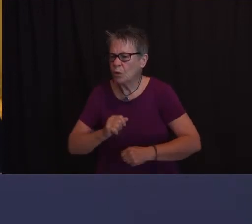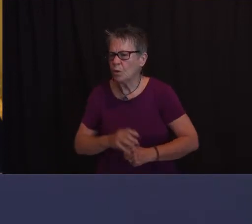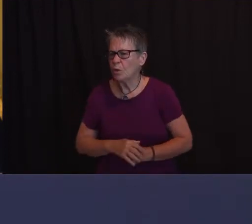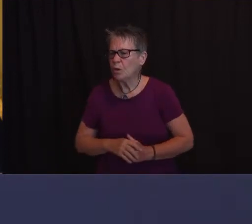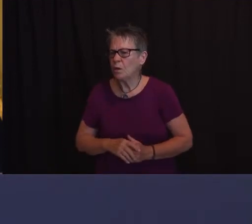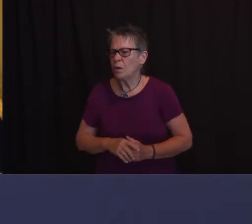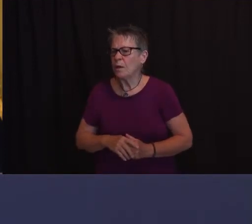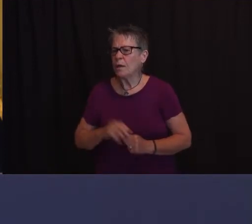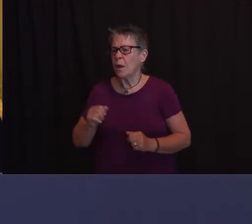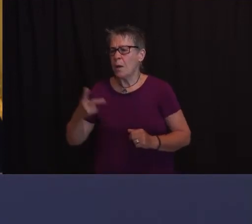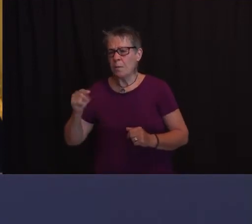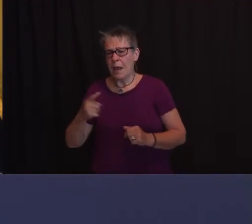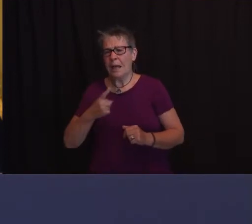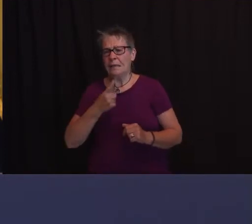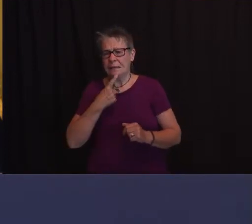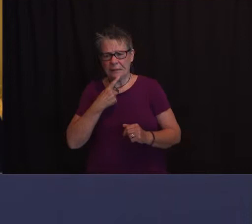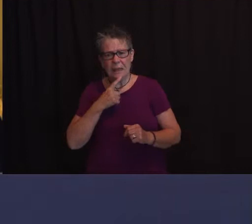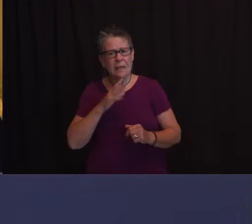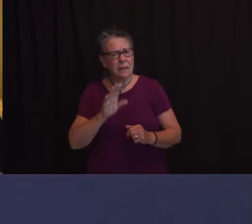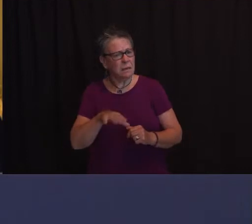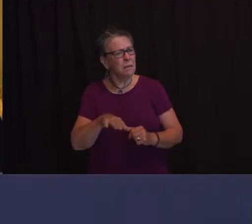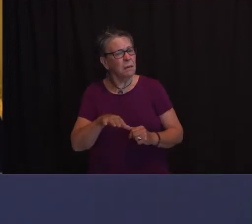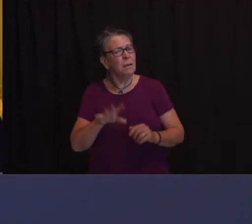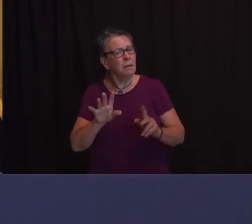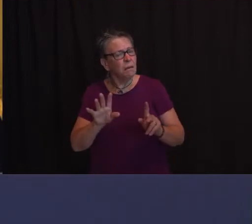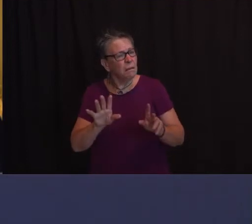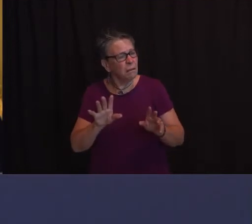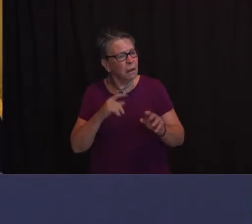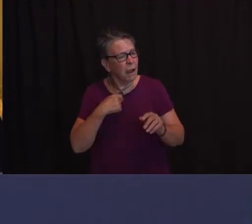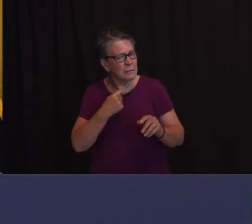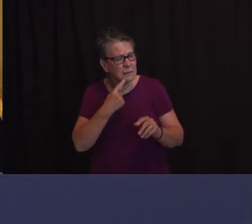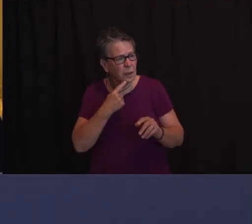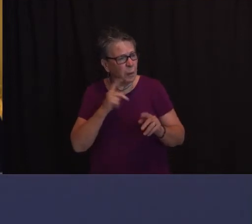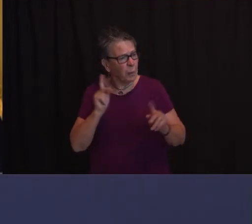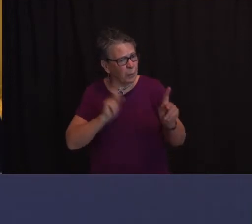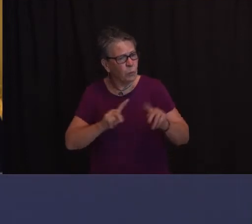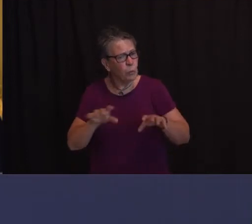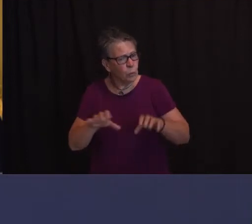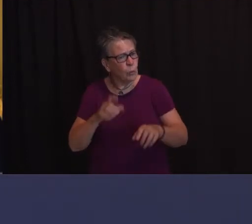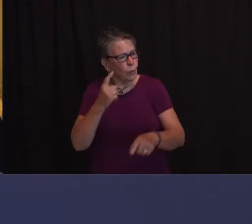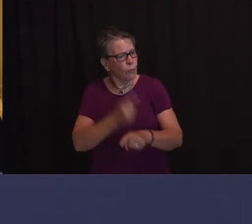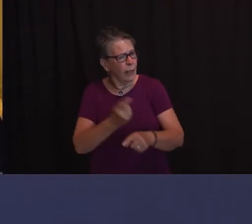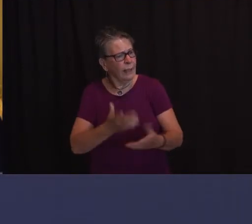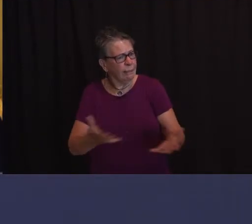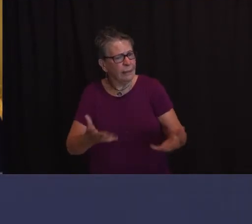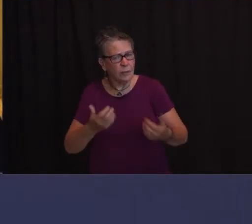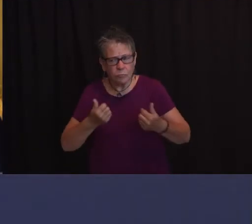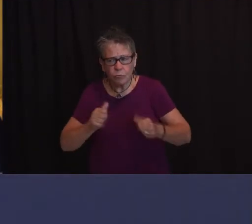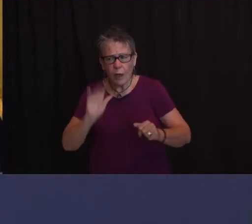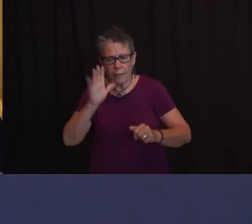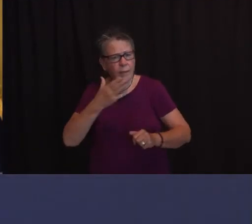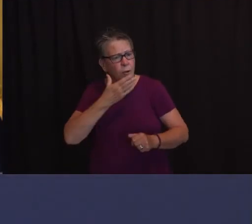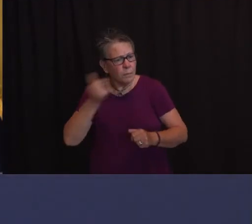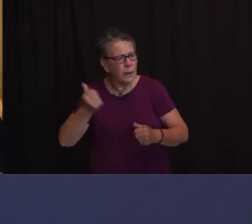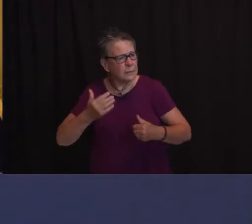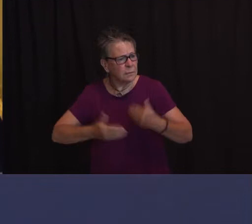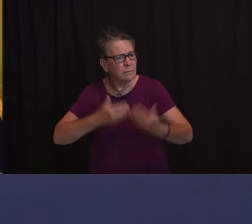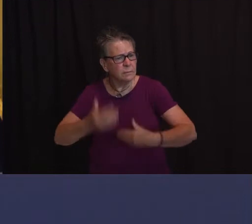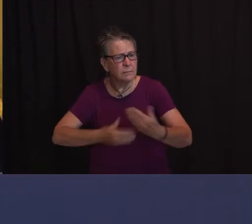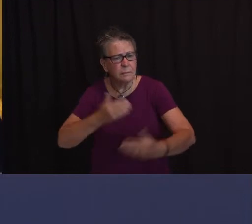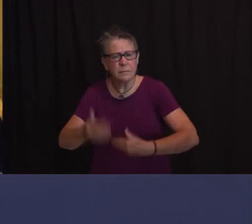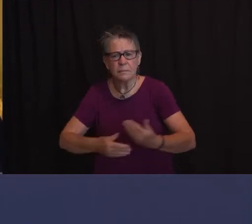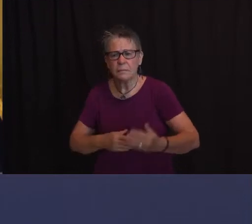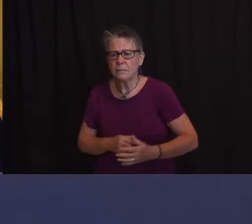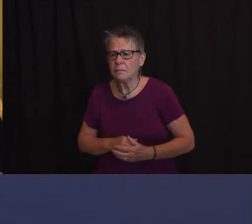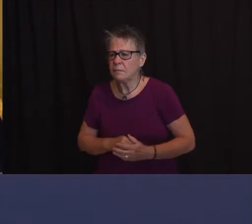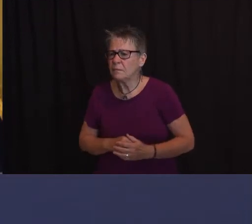and we'll continue to look at all of the elements. I don't blame people for feeling that way